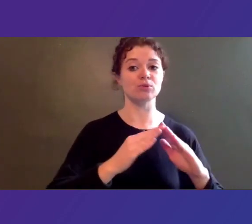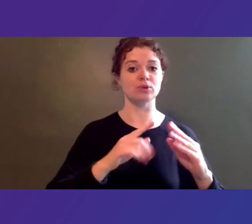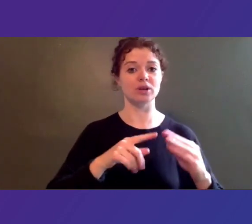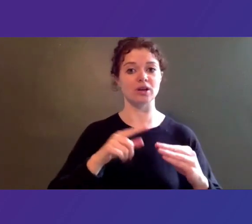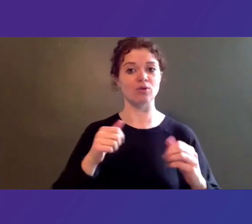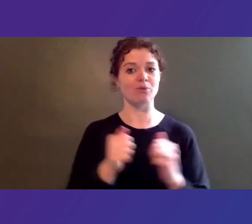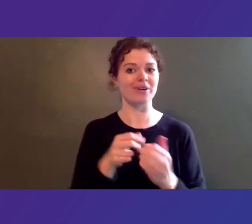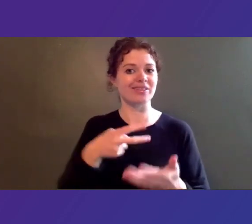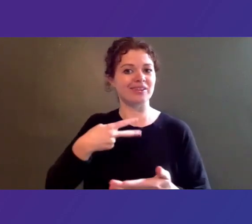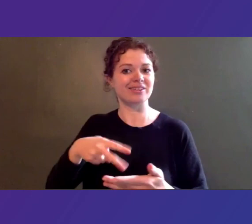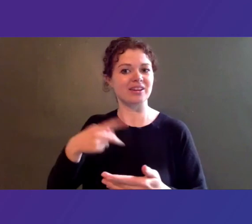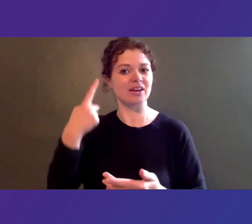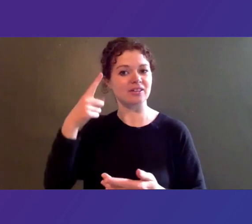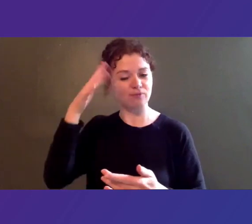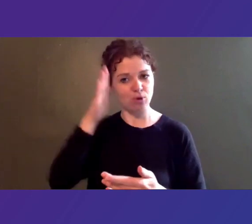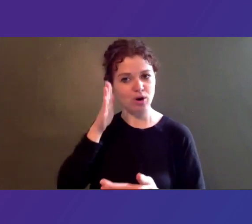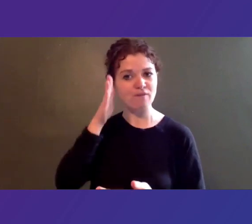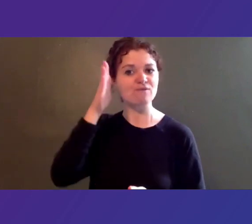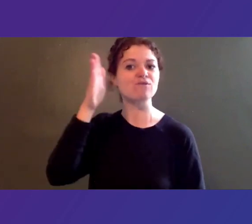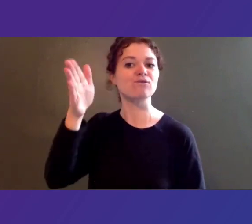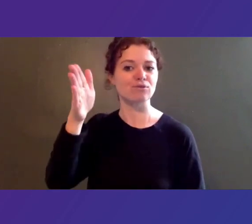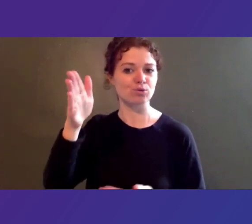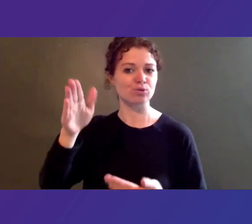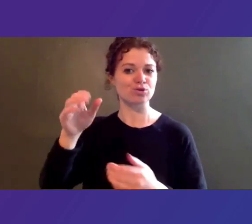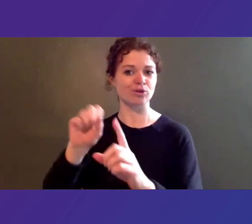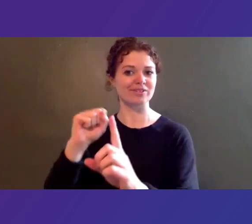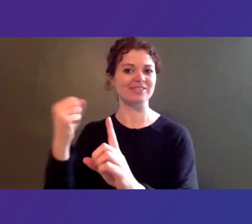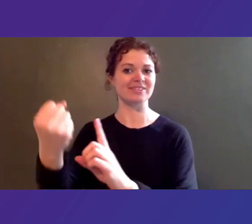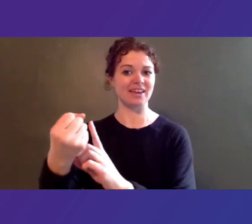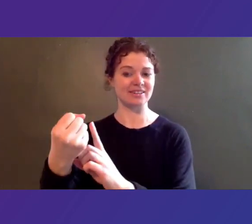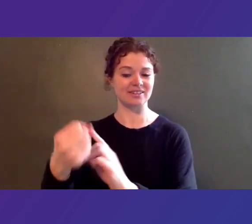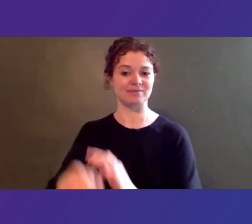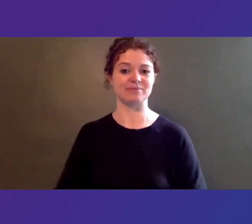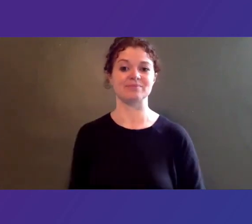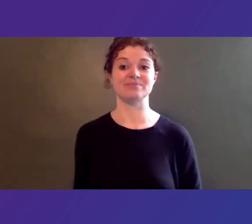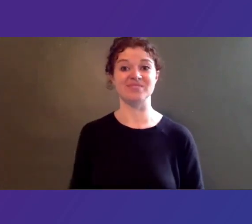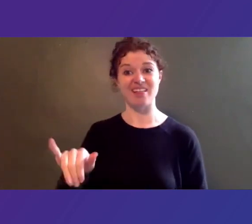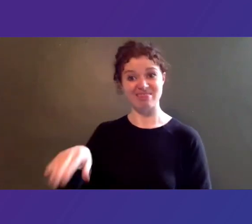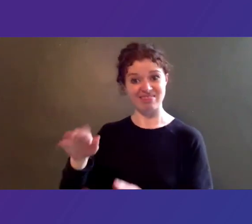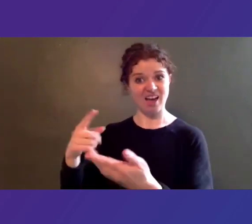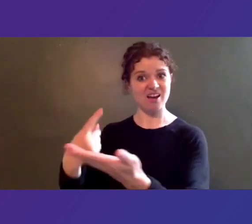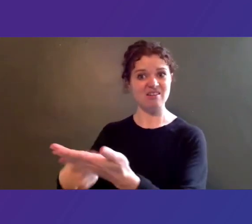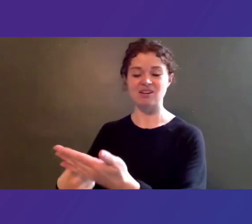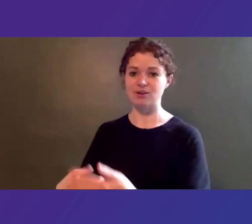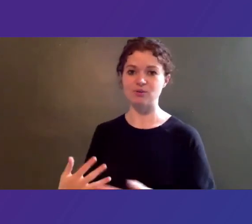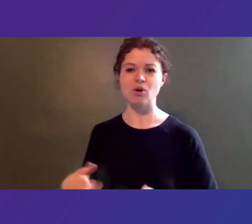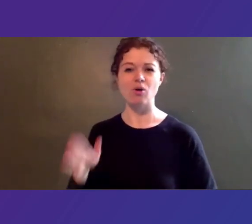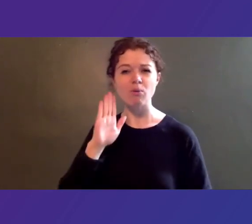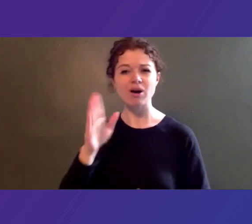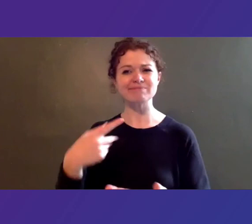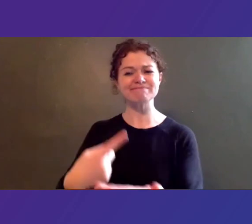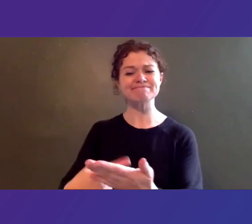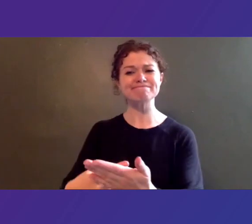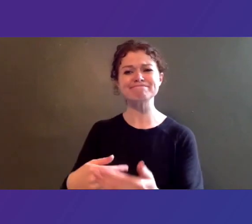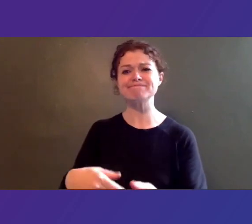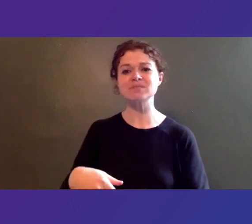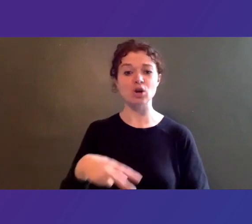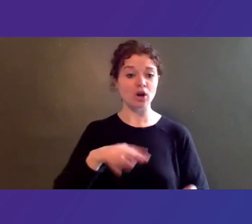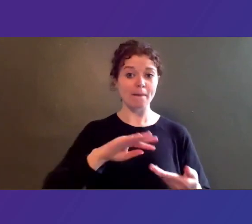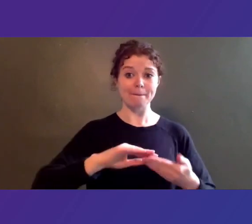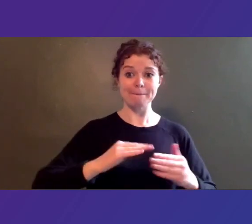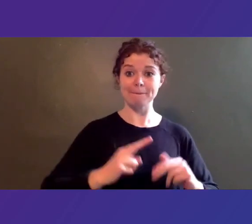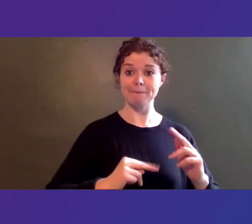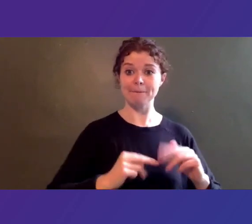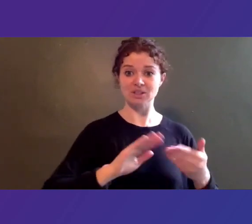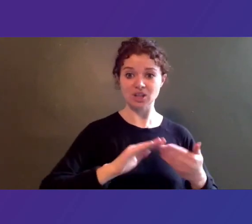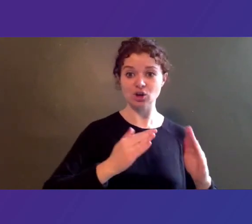Society. At an important global tipping point for change, this conversation forecasts what building community around dance will demand of the